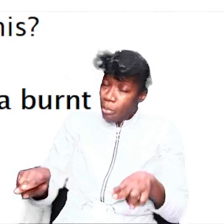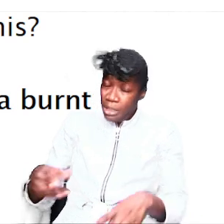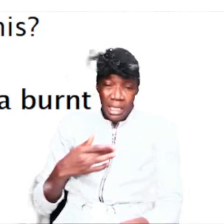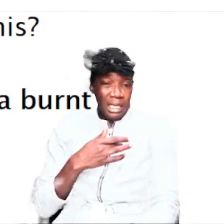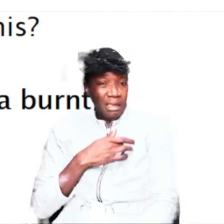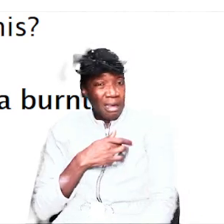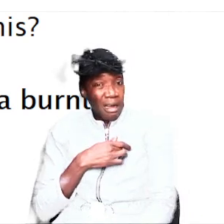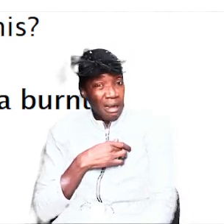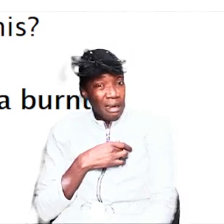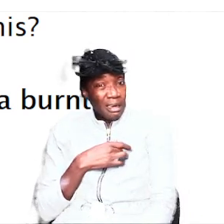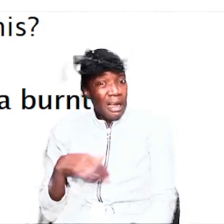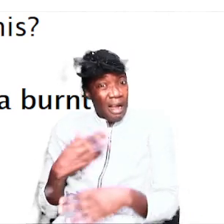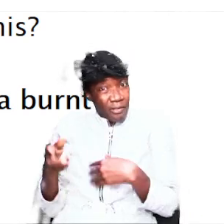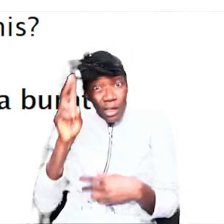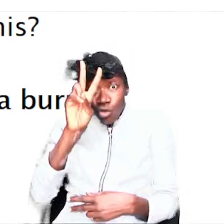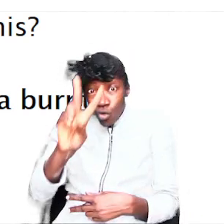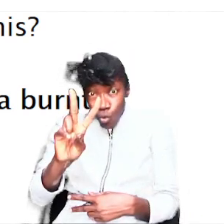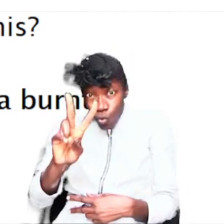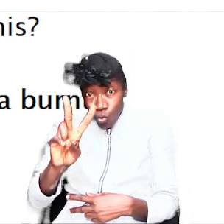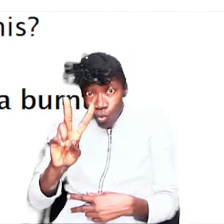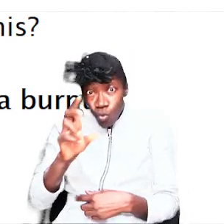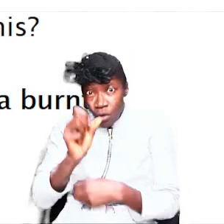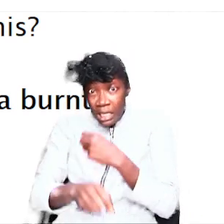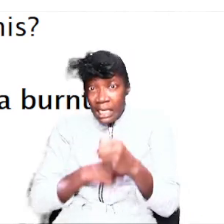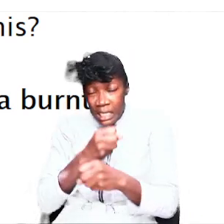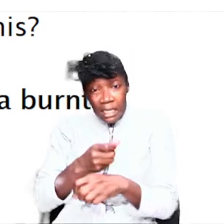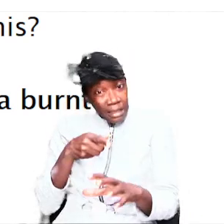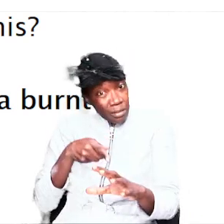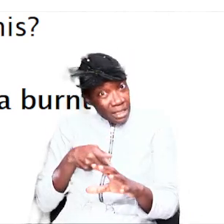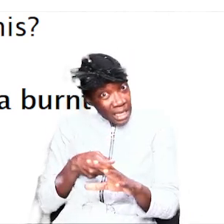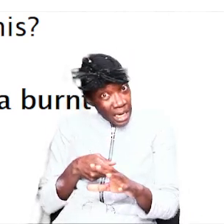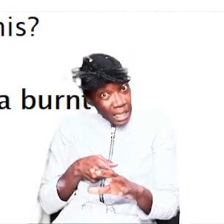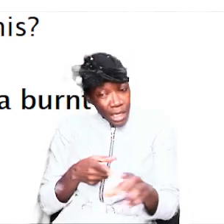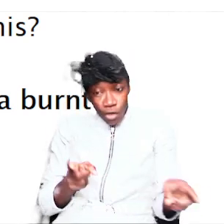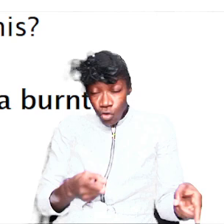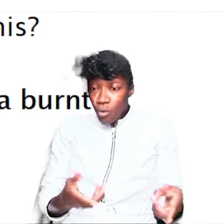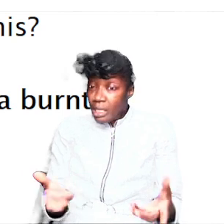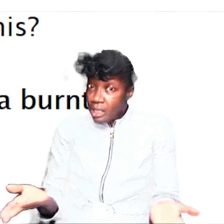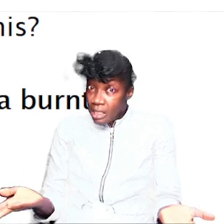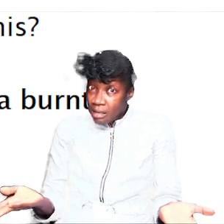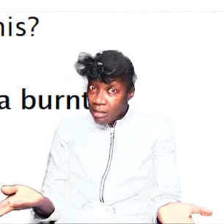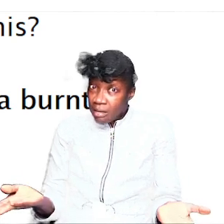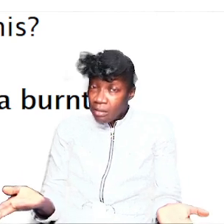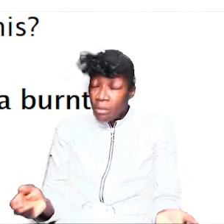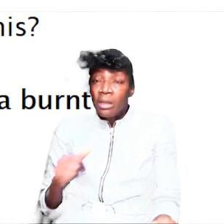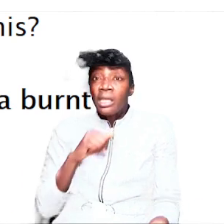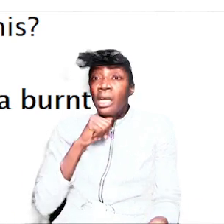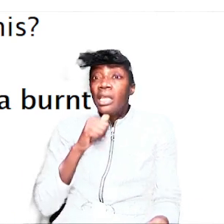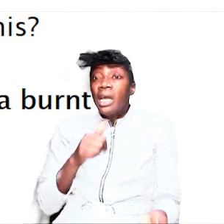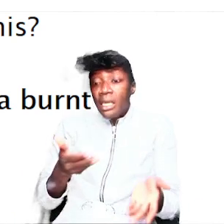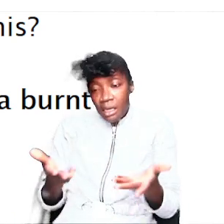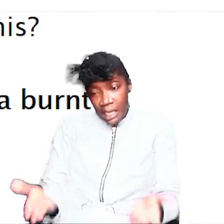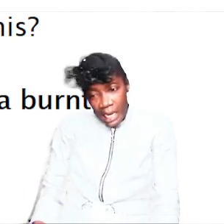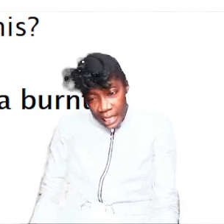why after 2 years he started doing these things. This was not a light thing, you know, because this was established